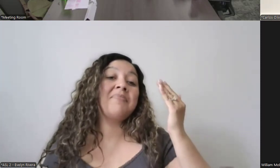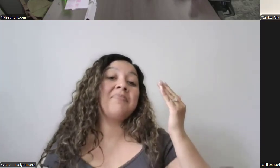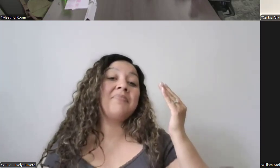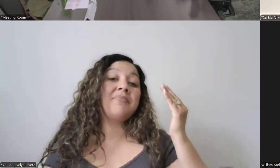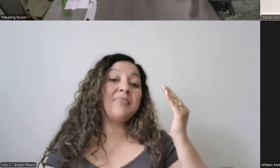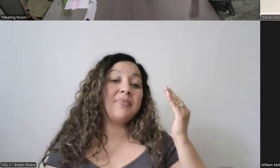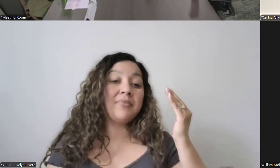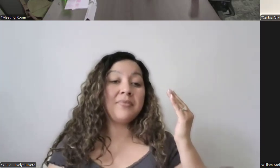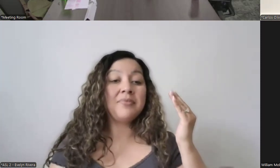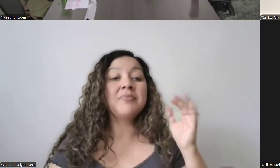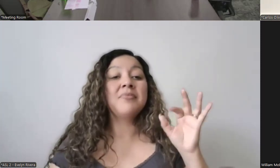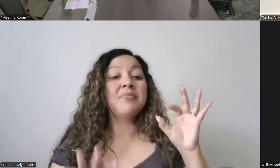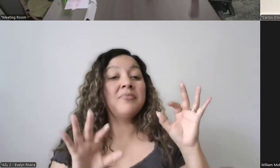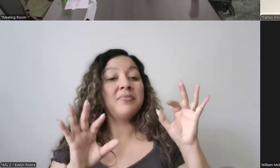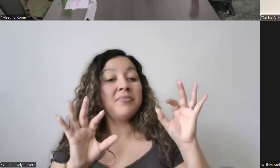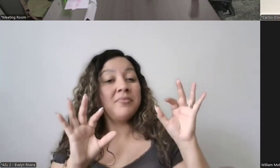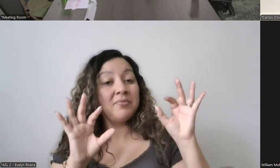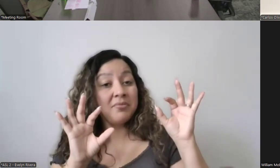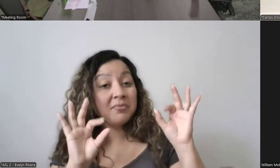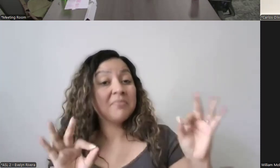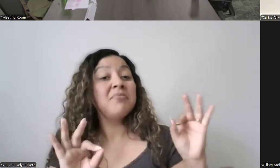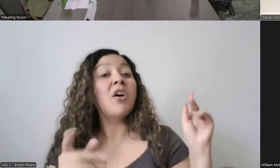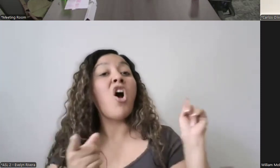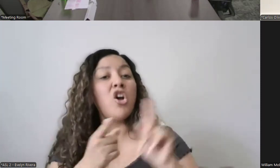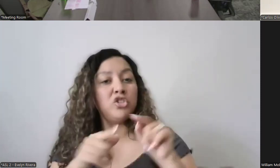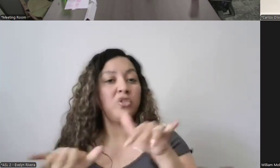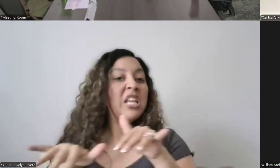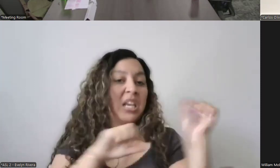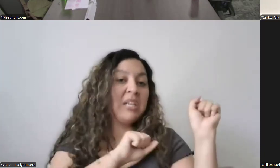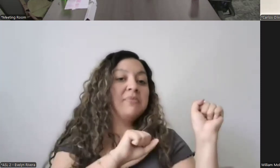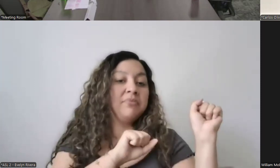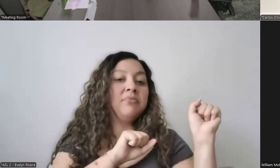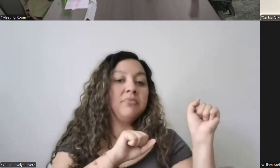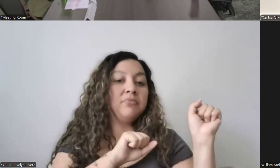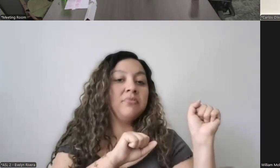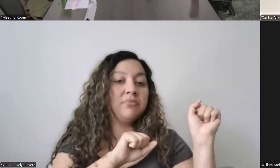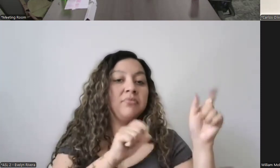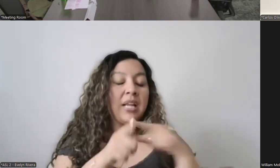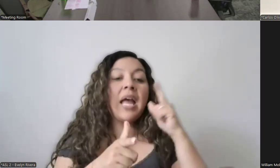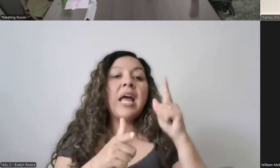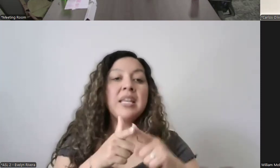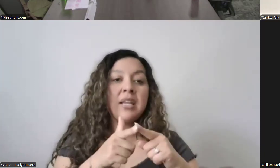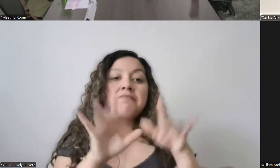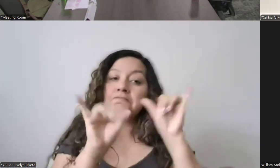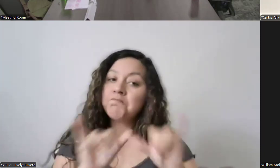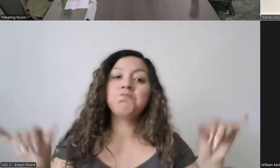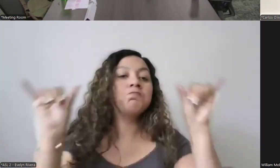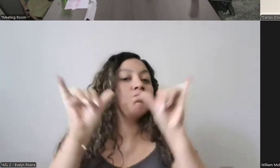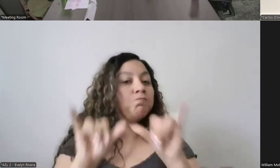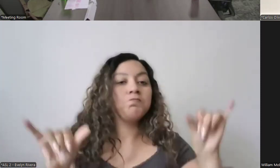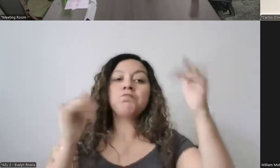leaves and goes through the cycles of symptoms that are very,